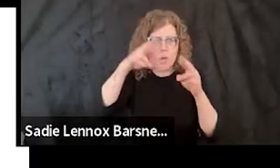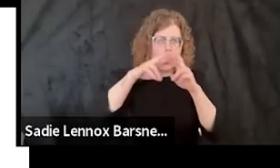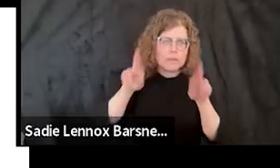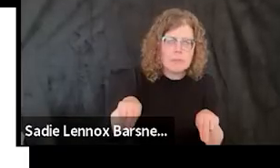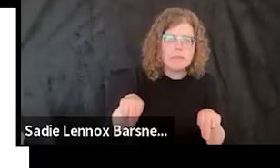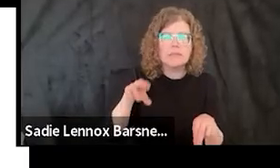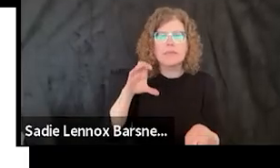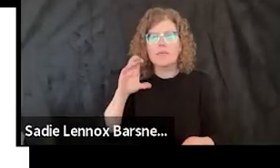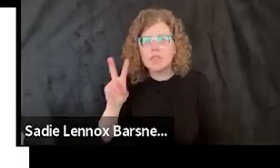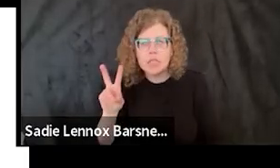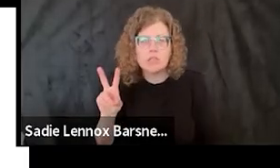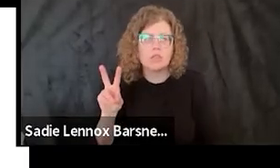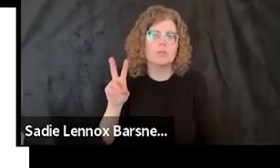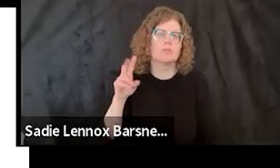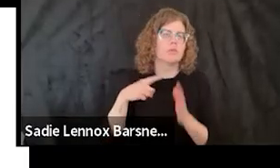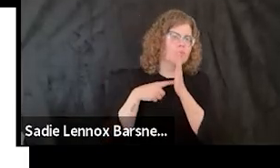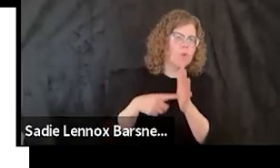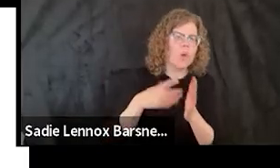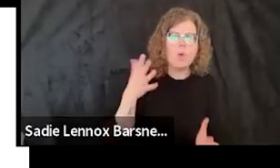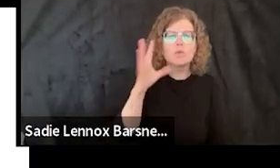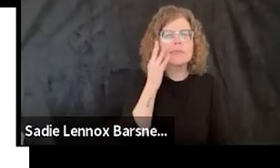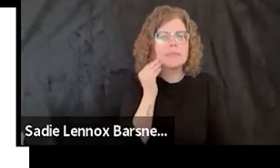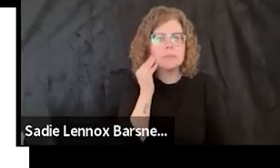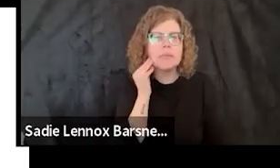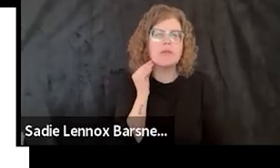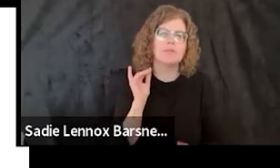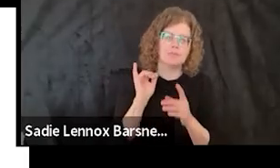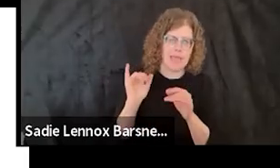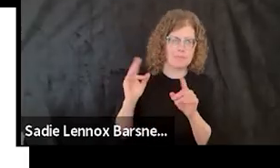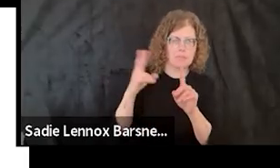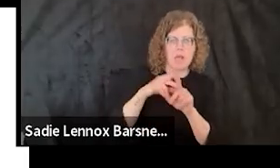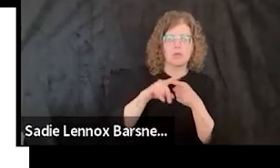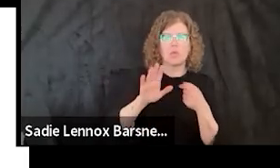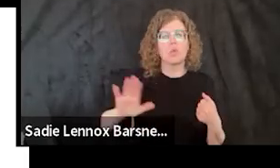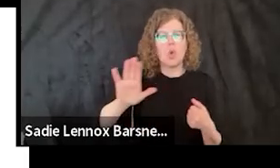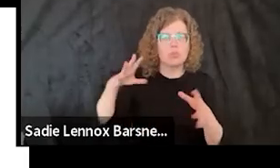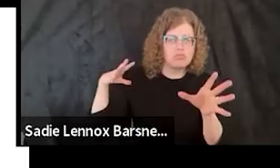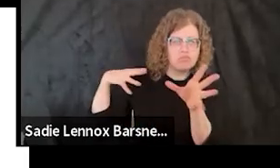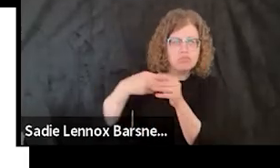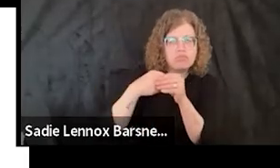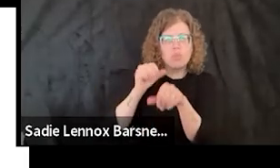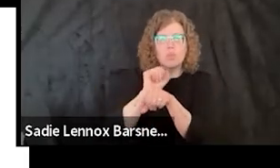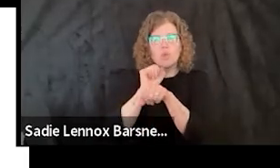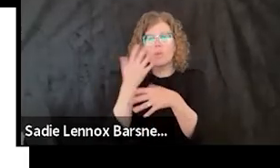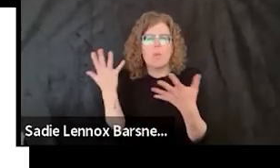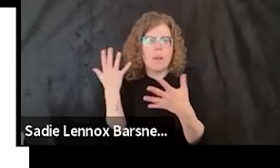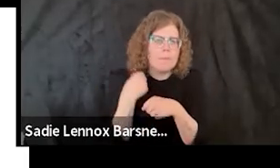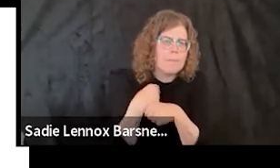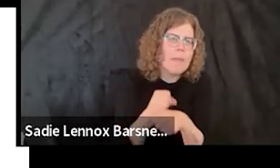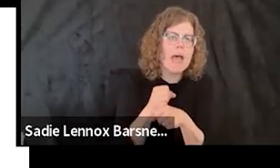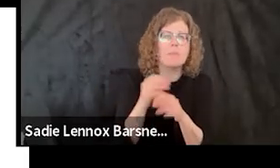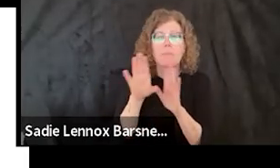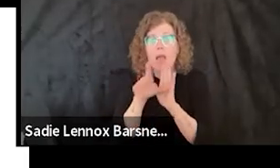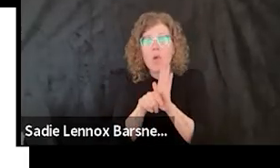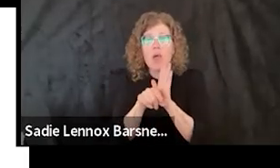of experiences relevant to your artistic practice and can include things like education, trainings,